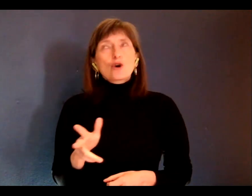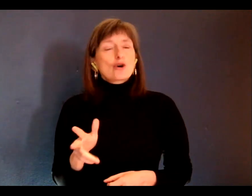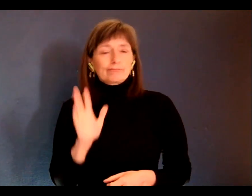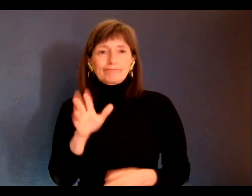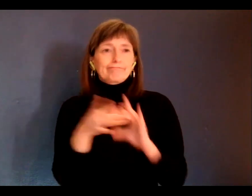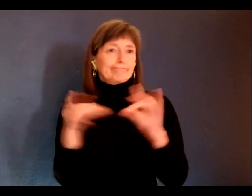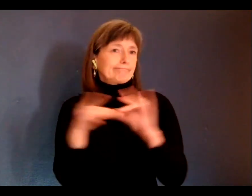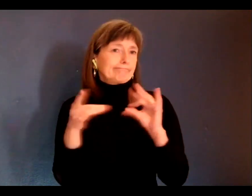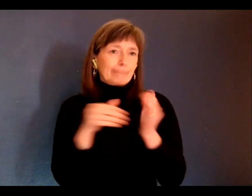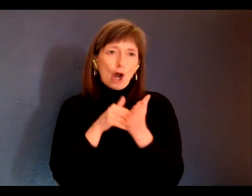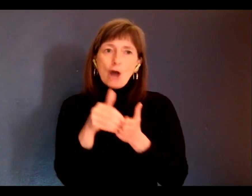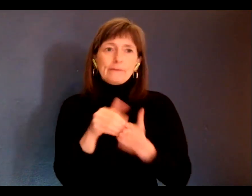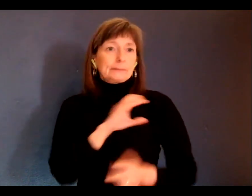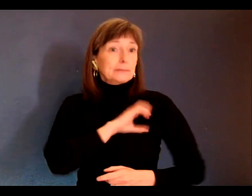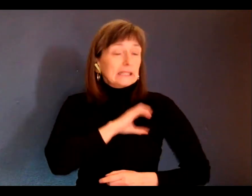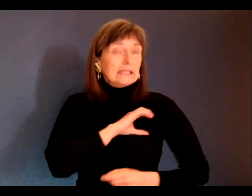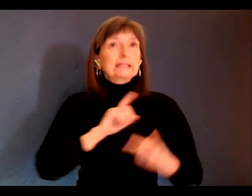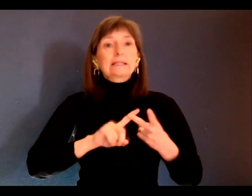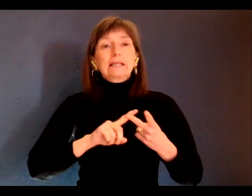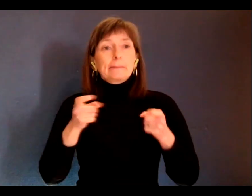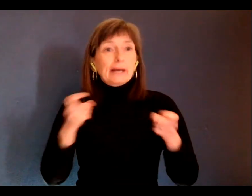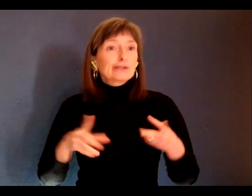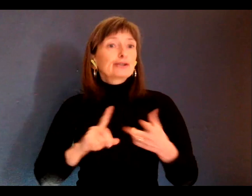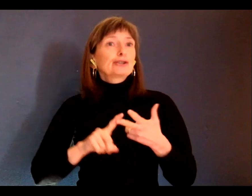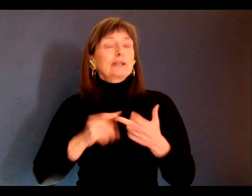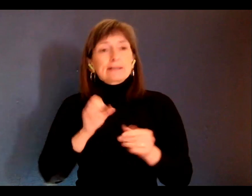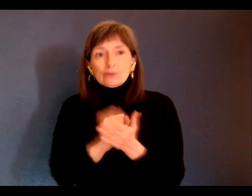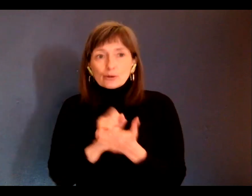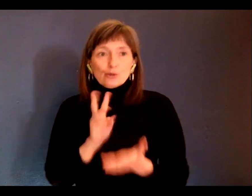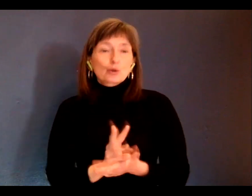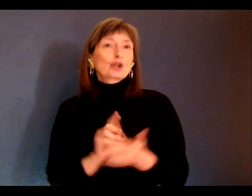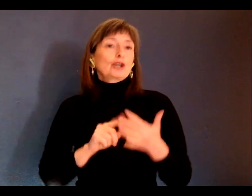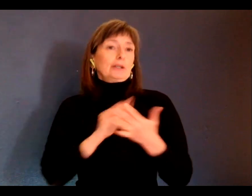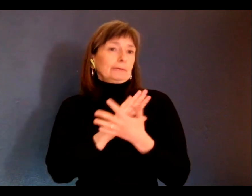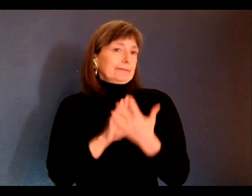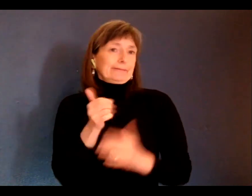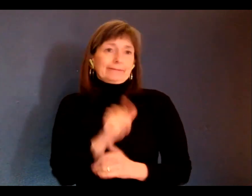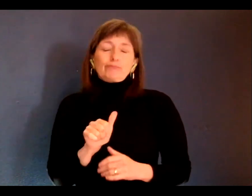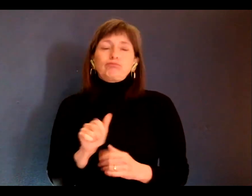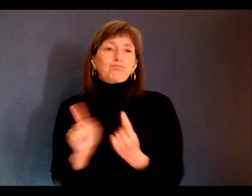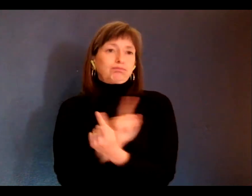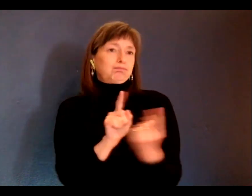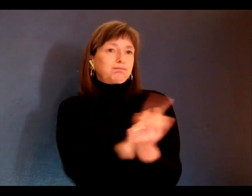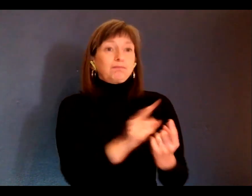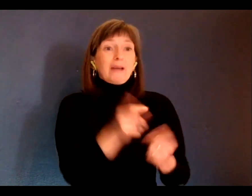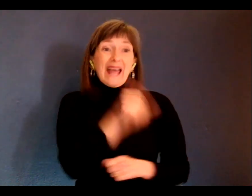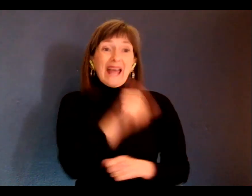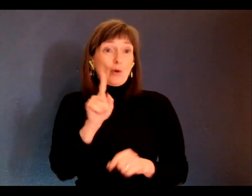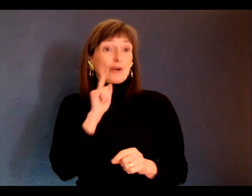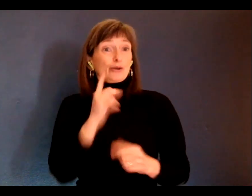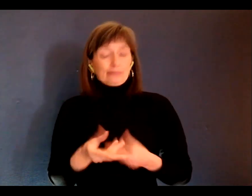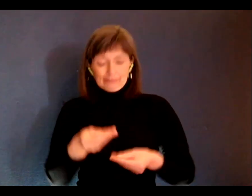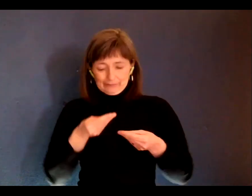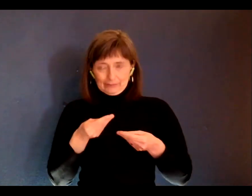managers, police throughout the province, that there really needs to be more education. So the intent is,